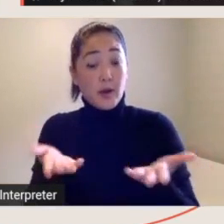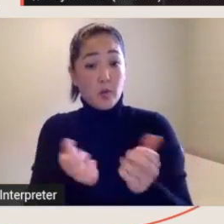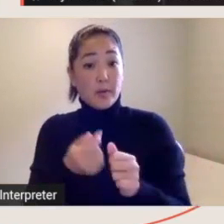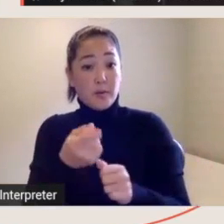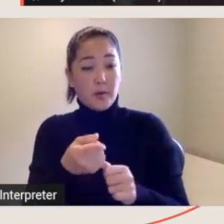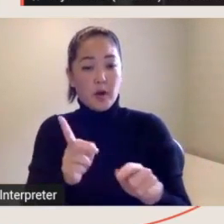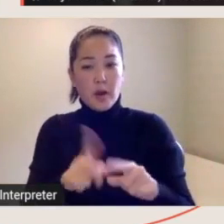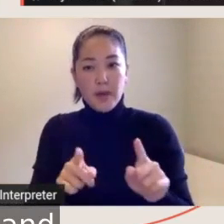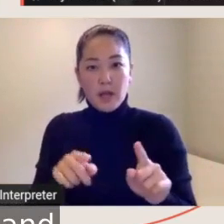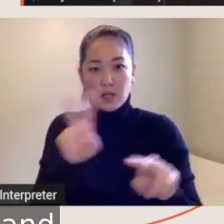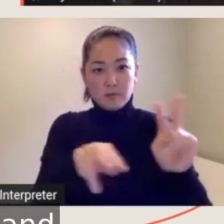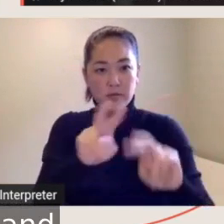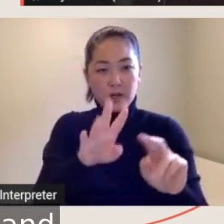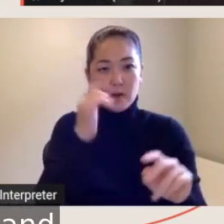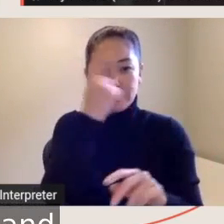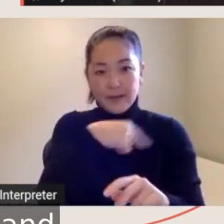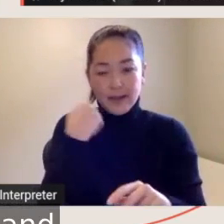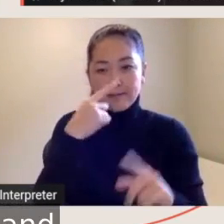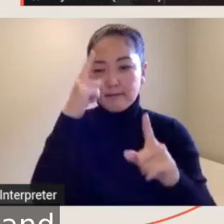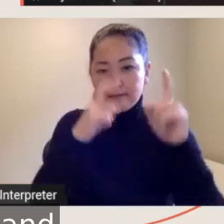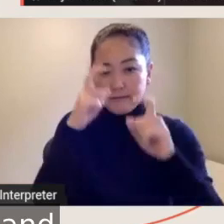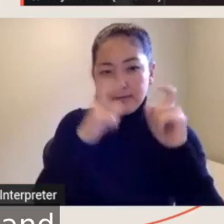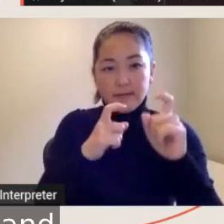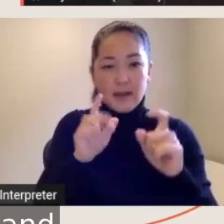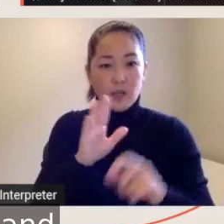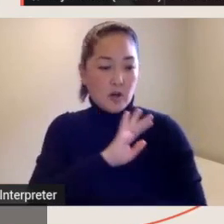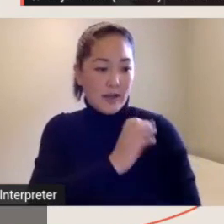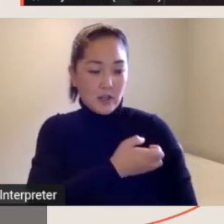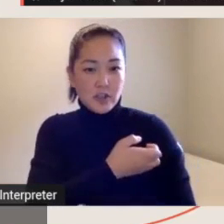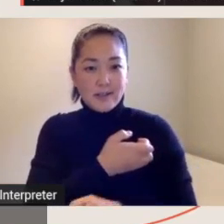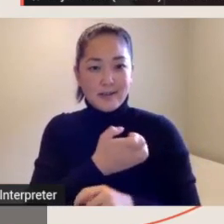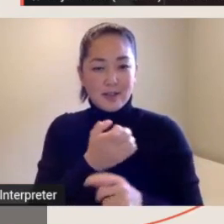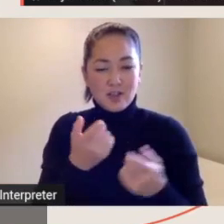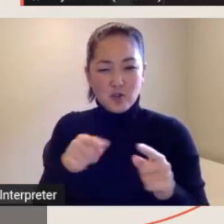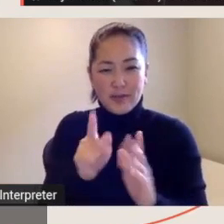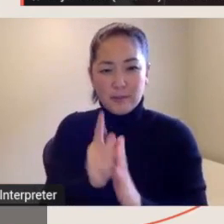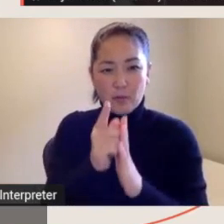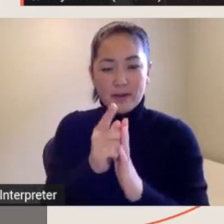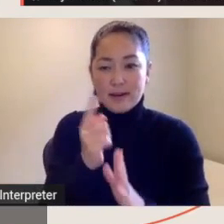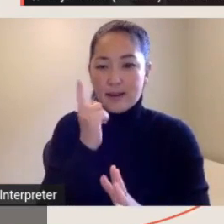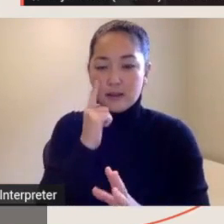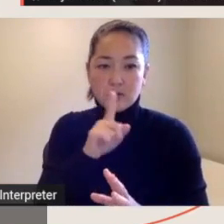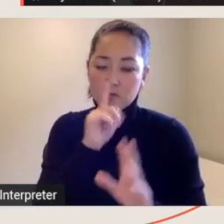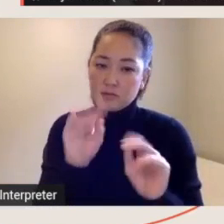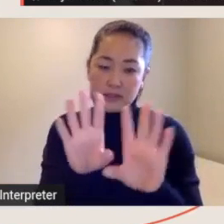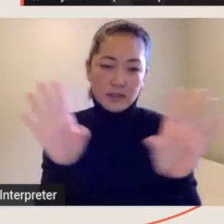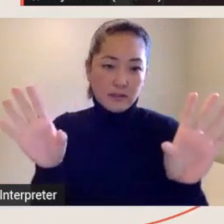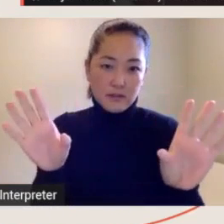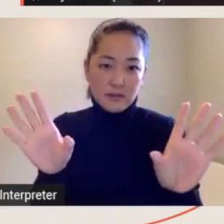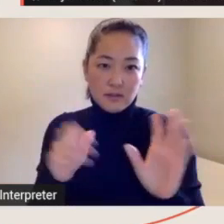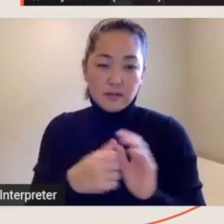you know, observing her reactions and her facial expressions and just the energy of the moment, which I think gets communicated so beautifully